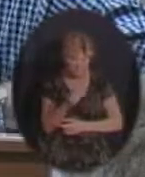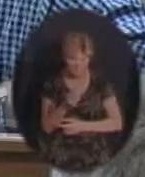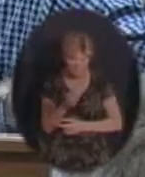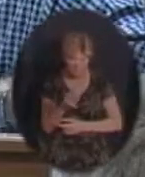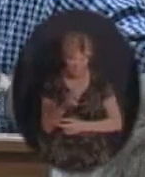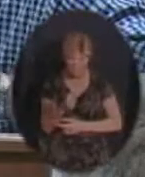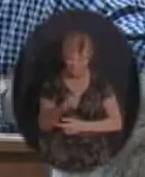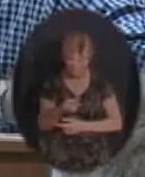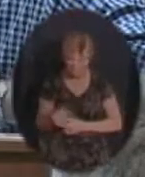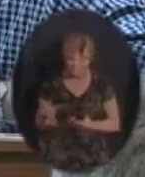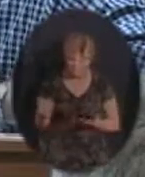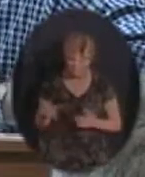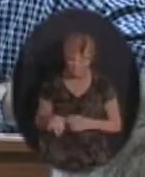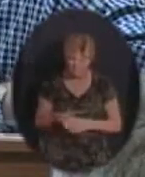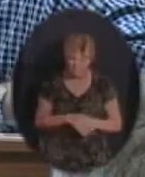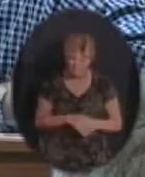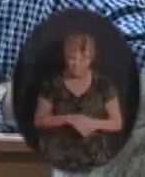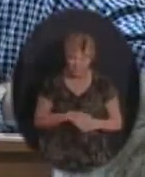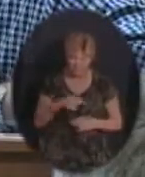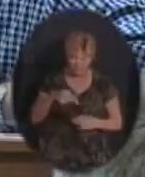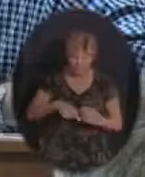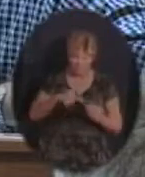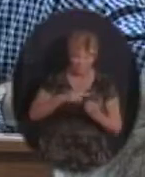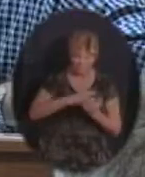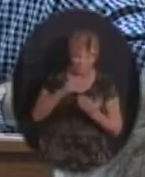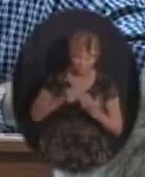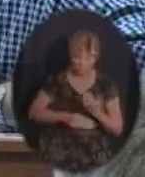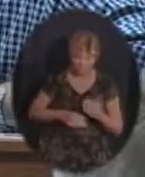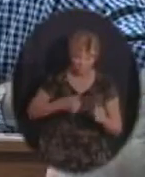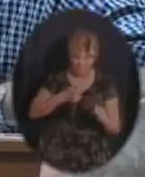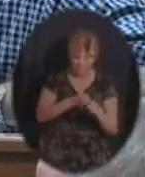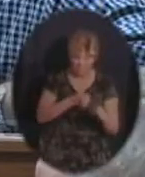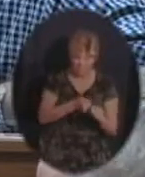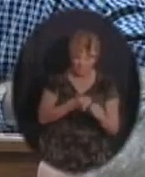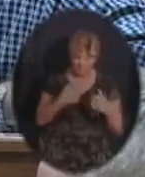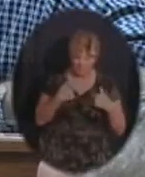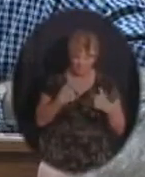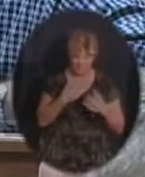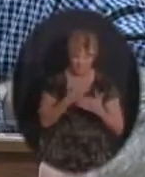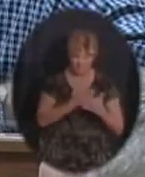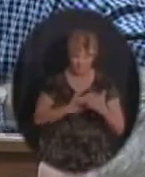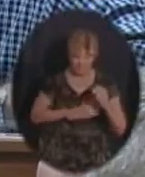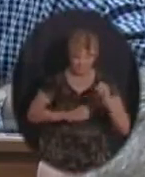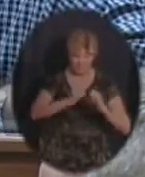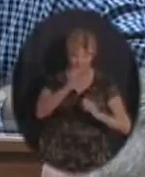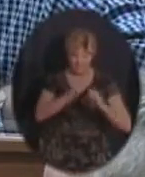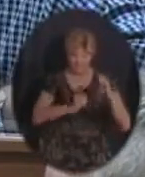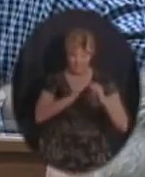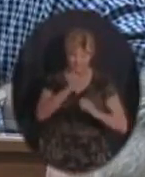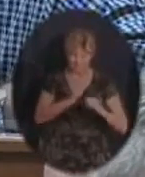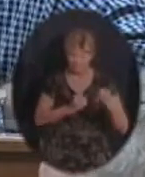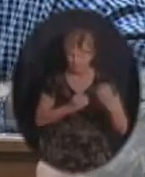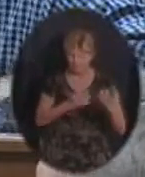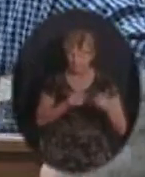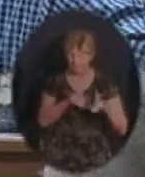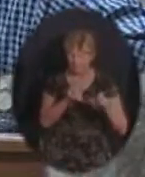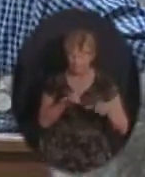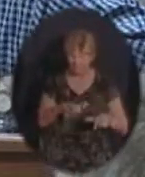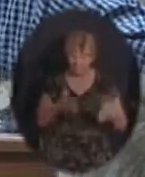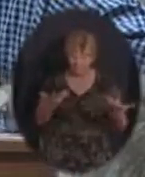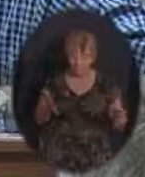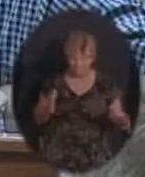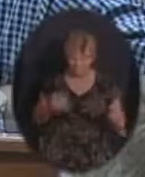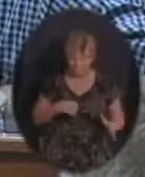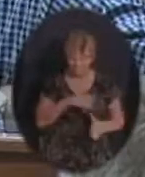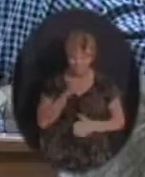Banikowski mentioned, this program in itself has some assessment measures. So I think that's one of the things that we would like to build into it, is just to